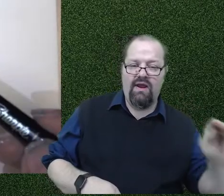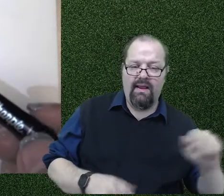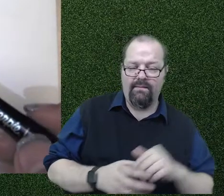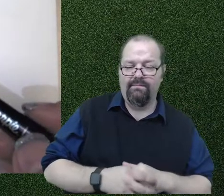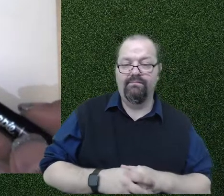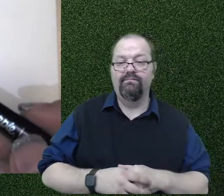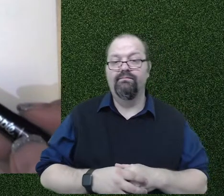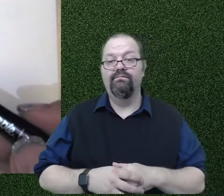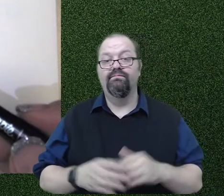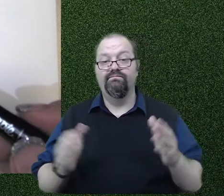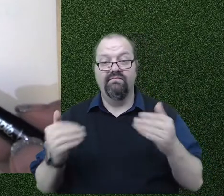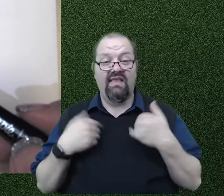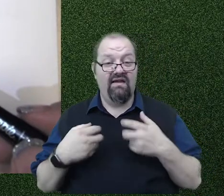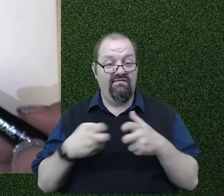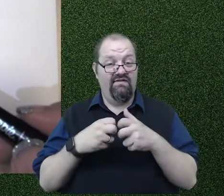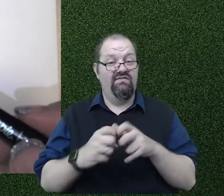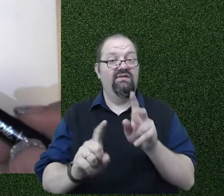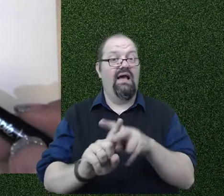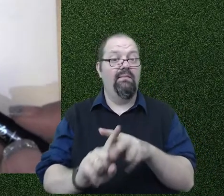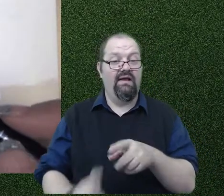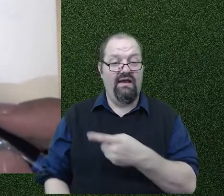We have a physics application,